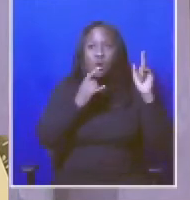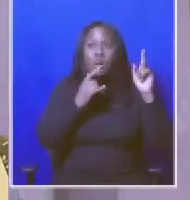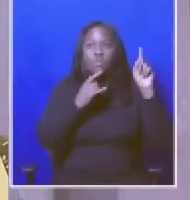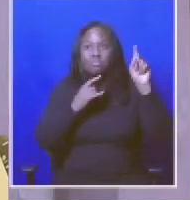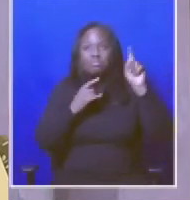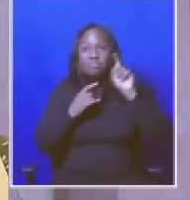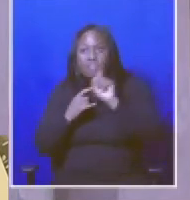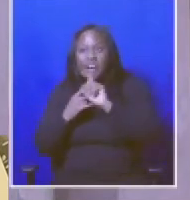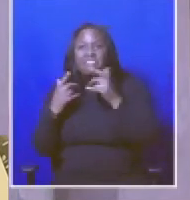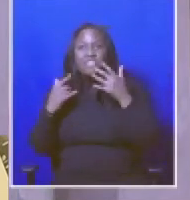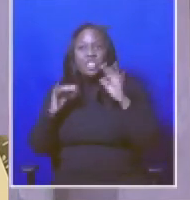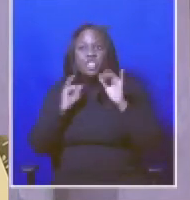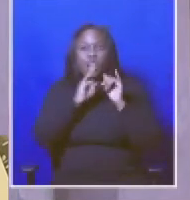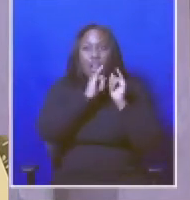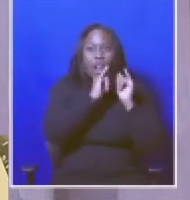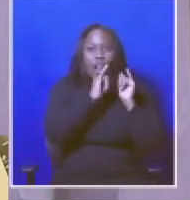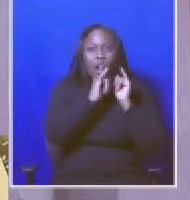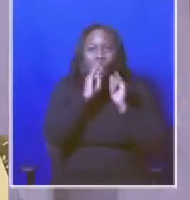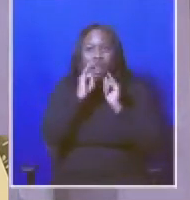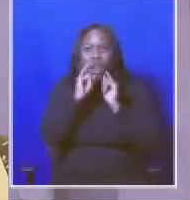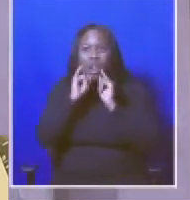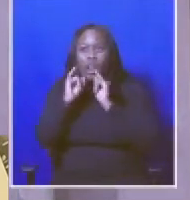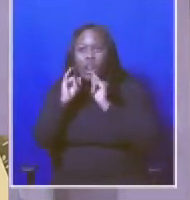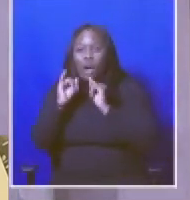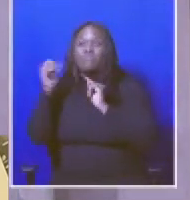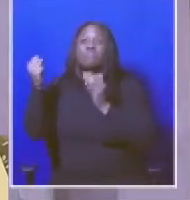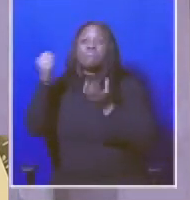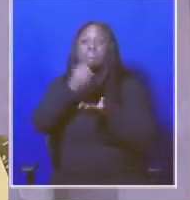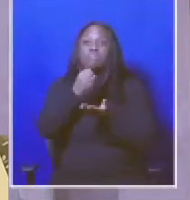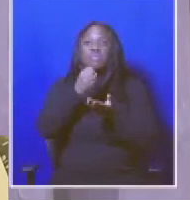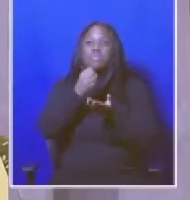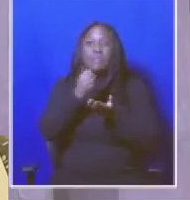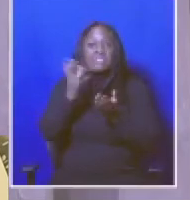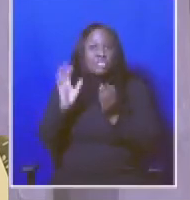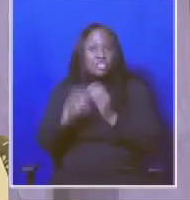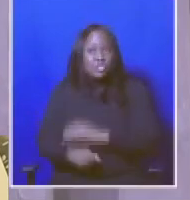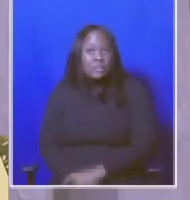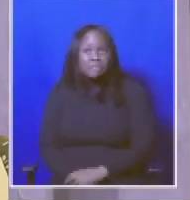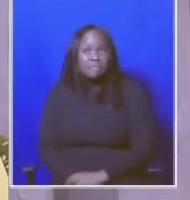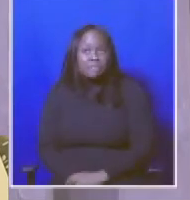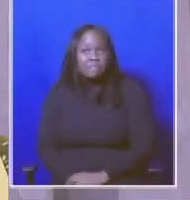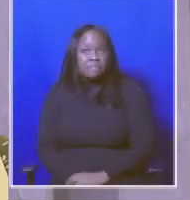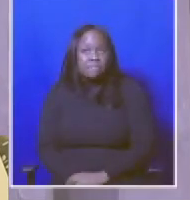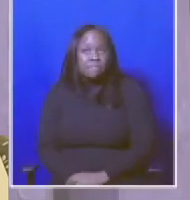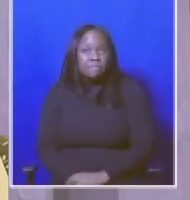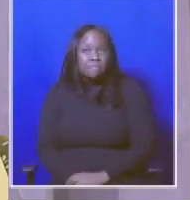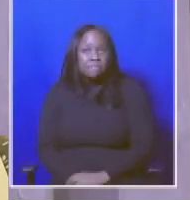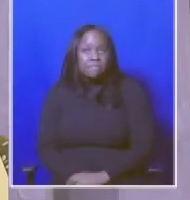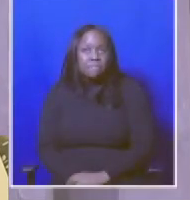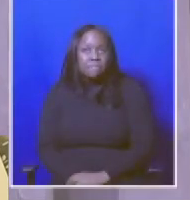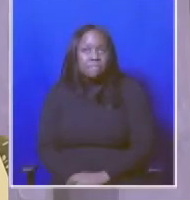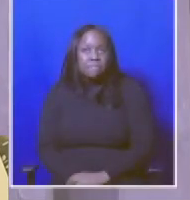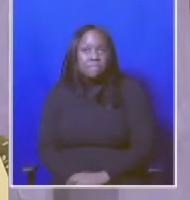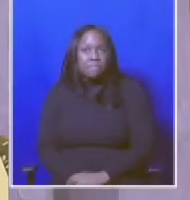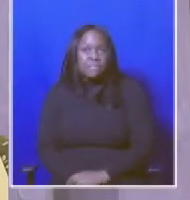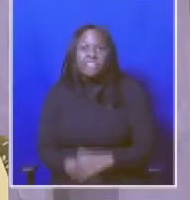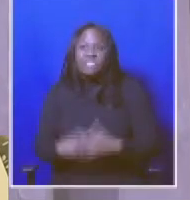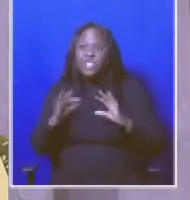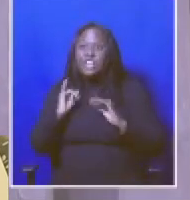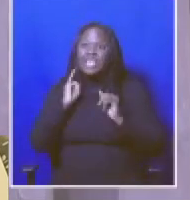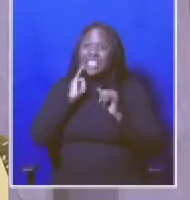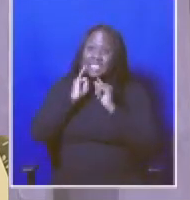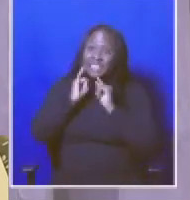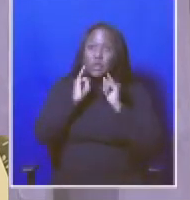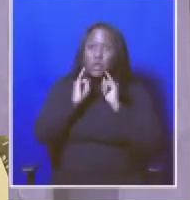have been interviewed before they assumed office. No, they were